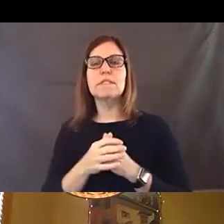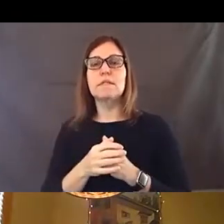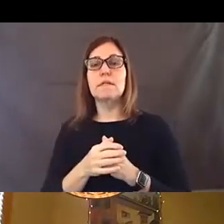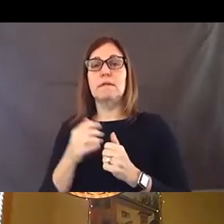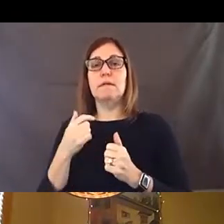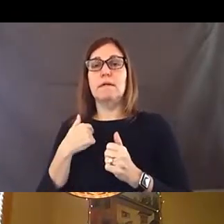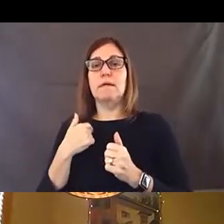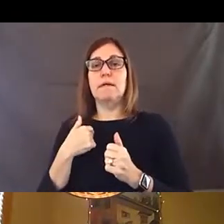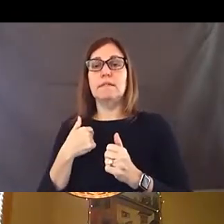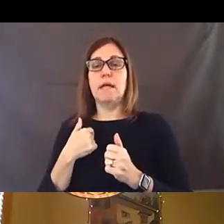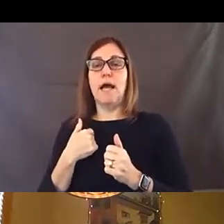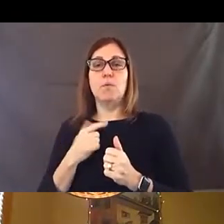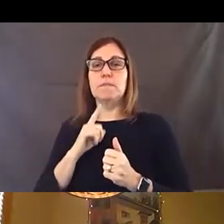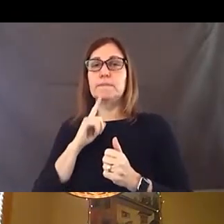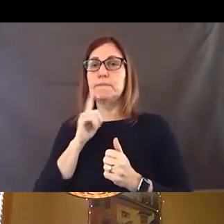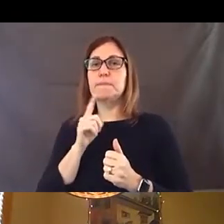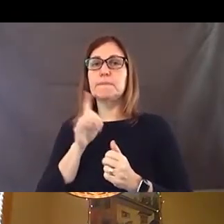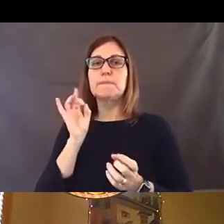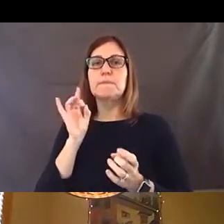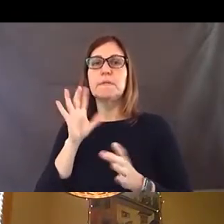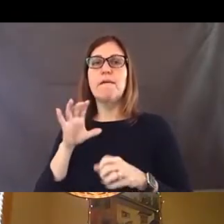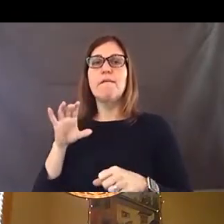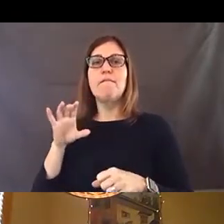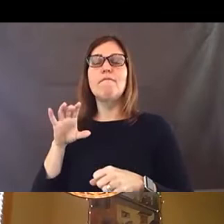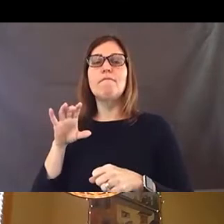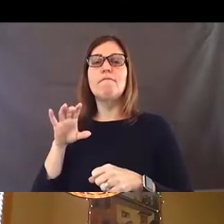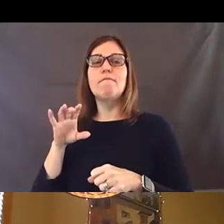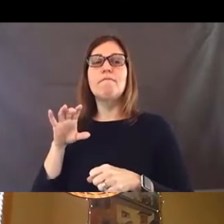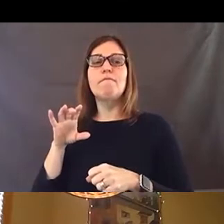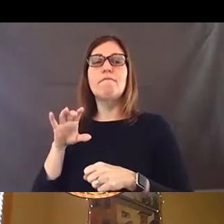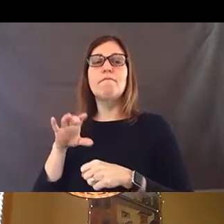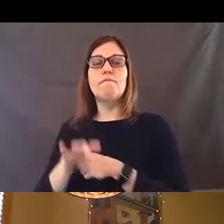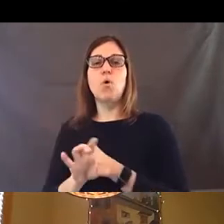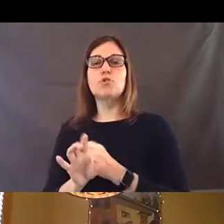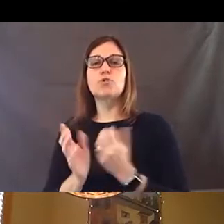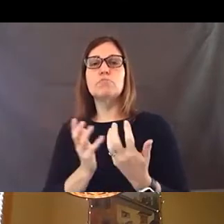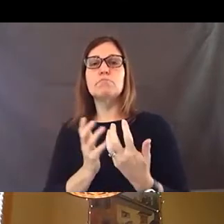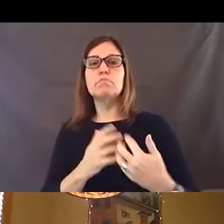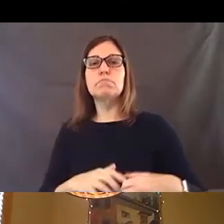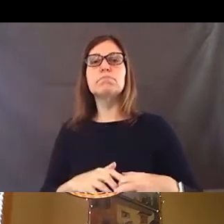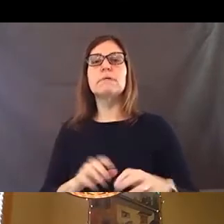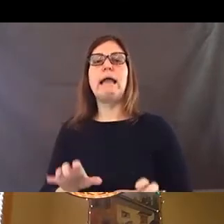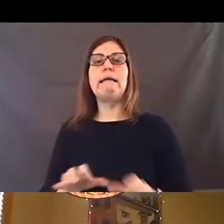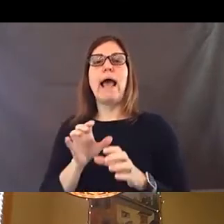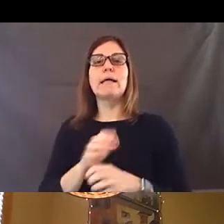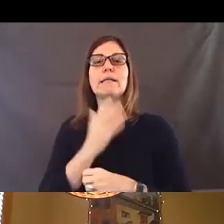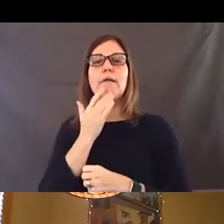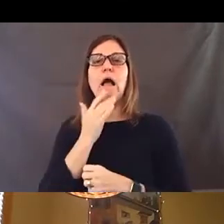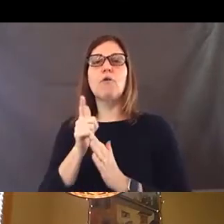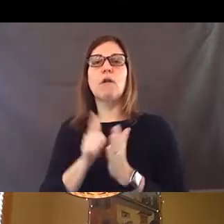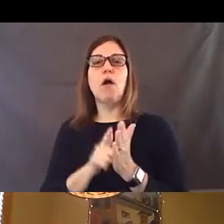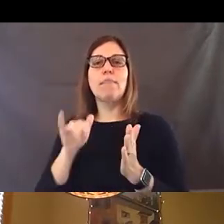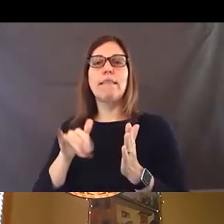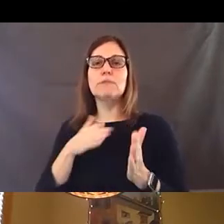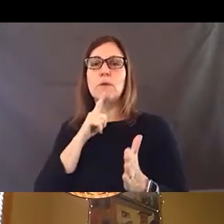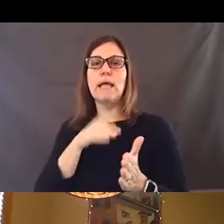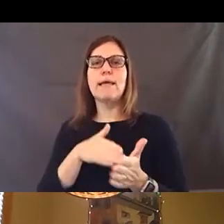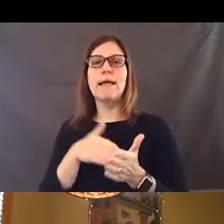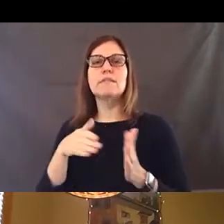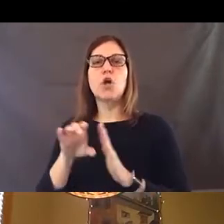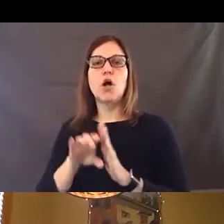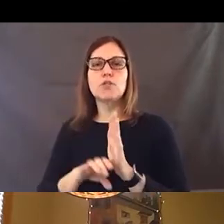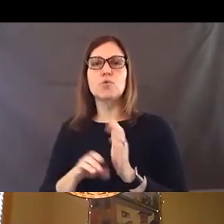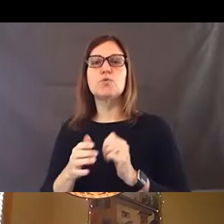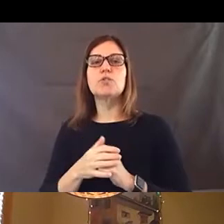egregiously forced assimilated in an act of color of law, which is against the Constitution, as I was pulled